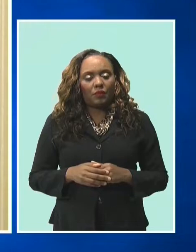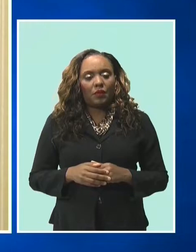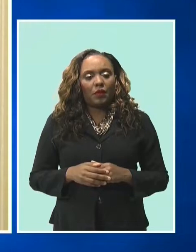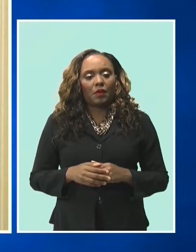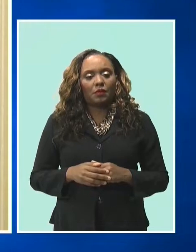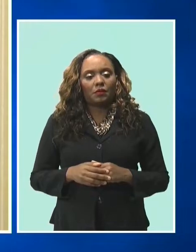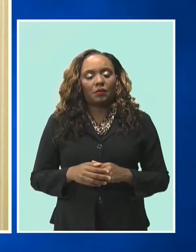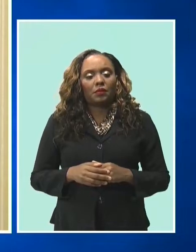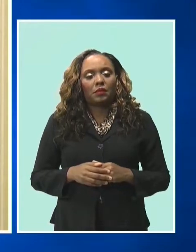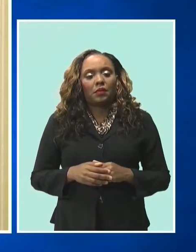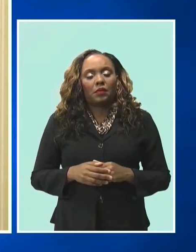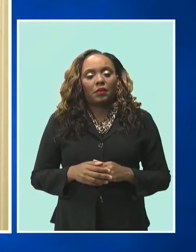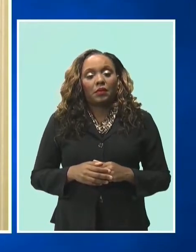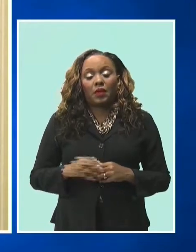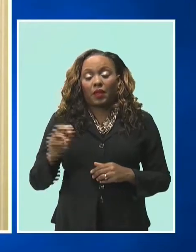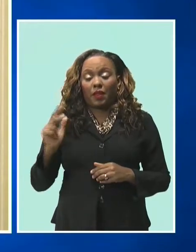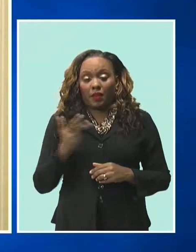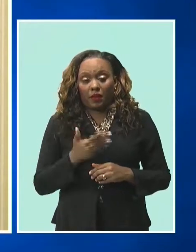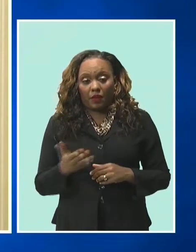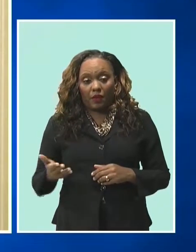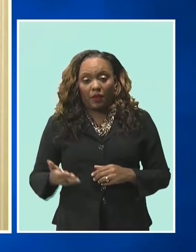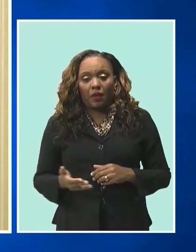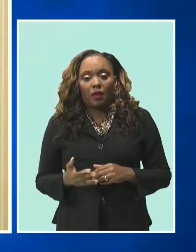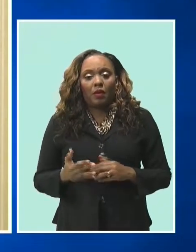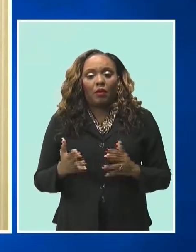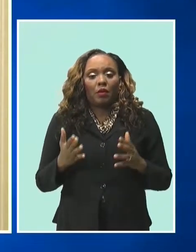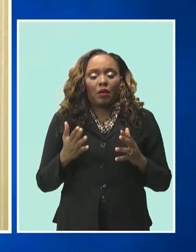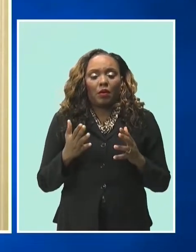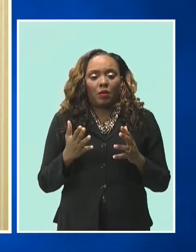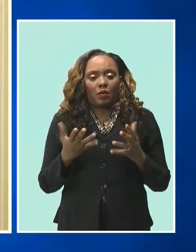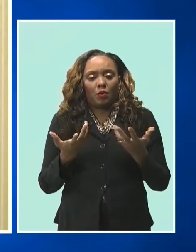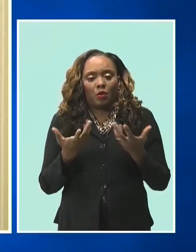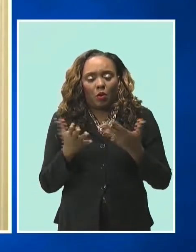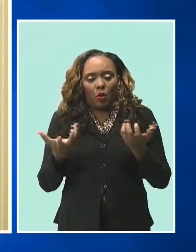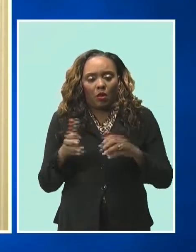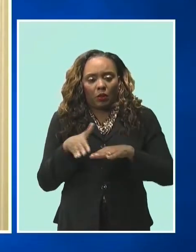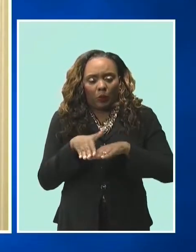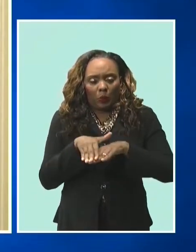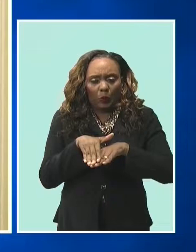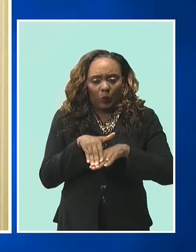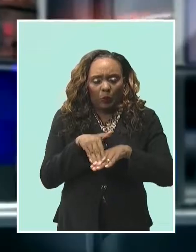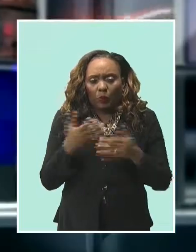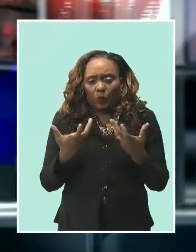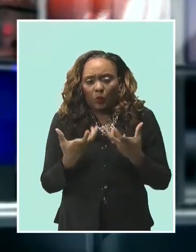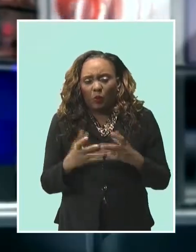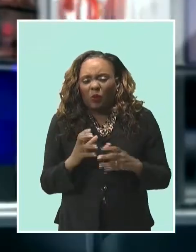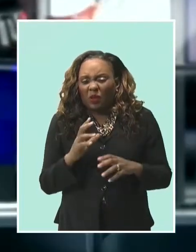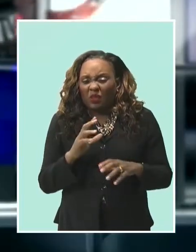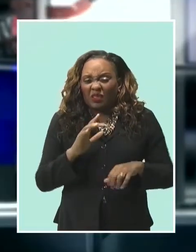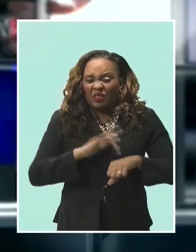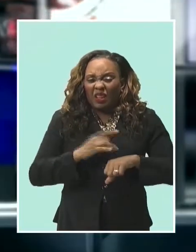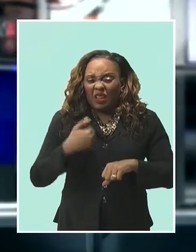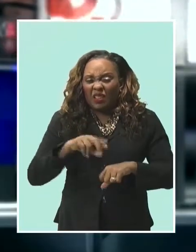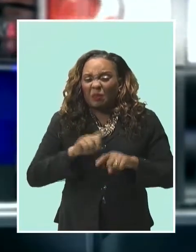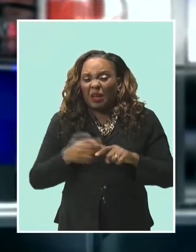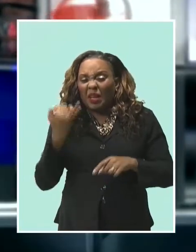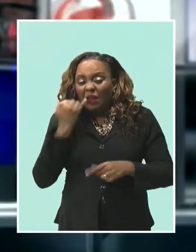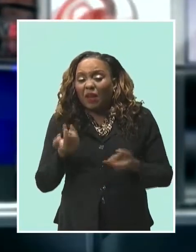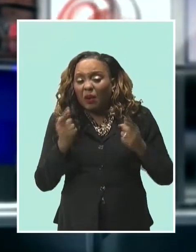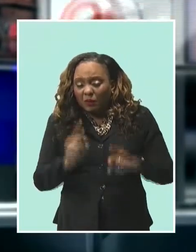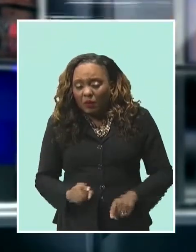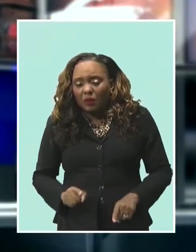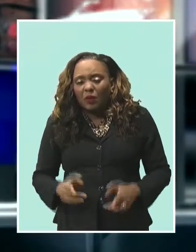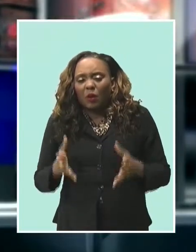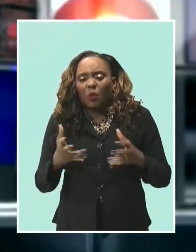Plan C is to slow transmission and to reduce impact. Now, Shane, protecting the Queen